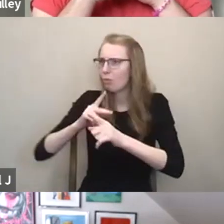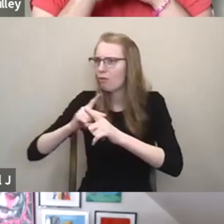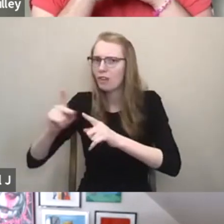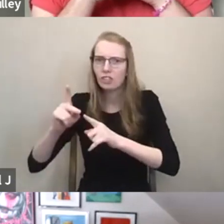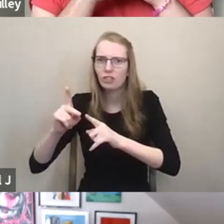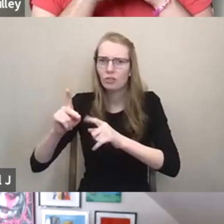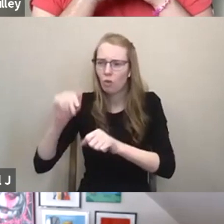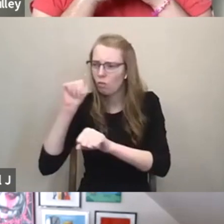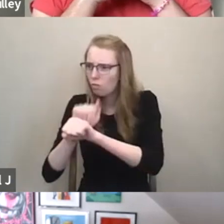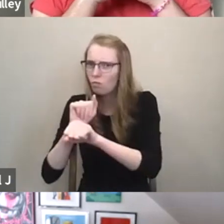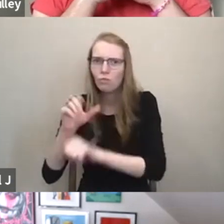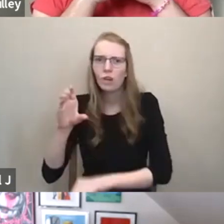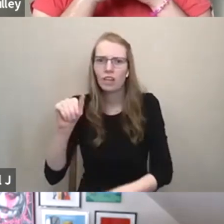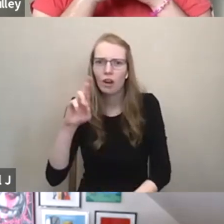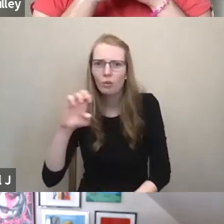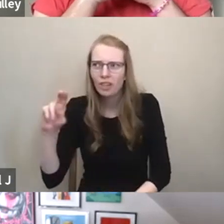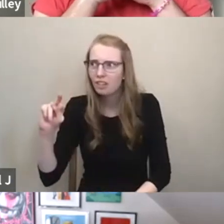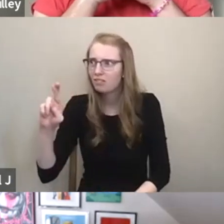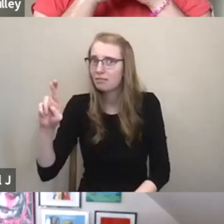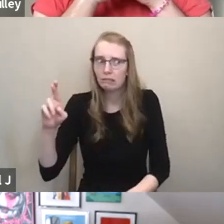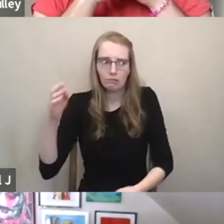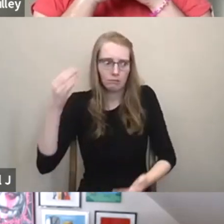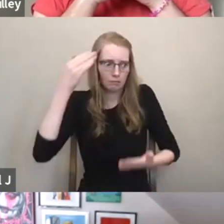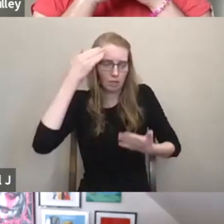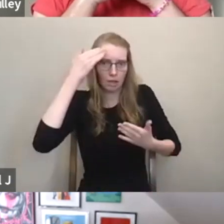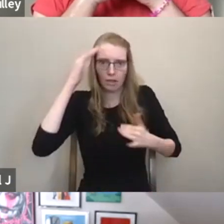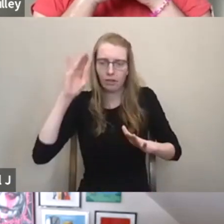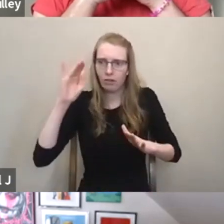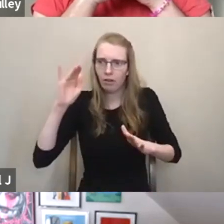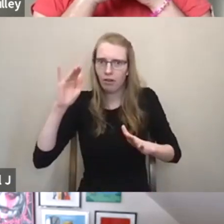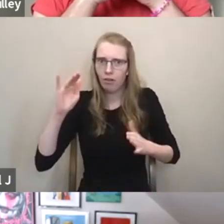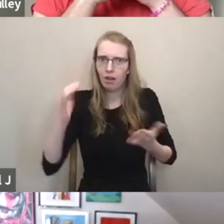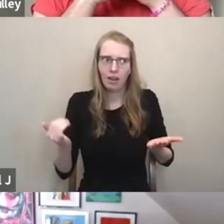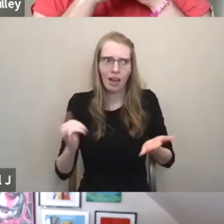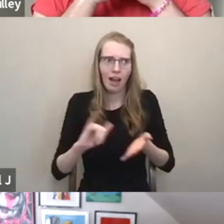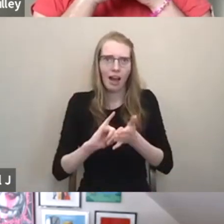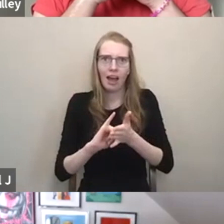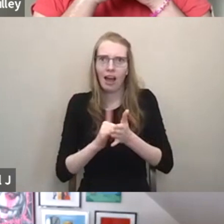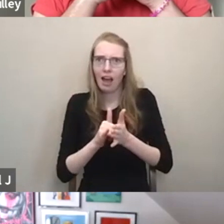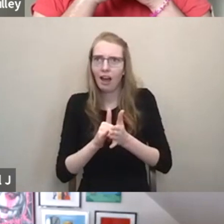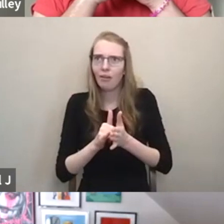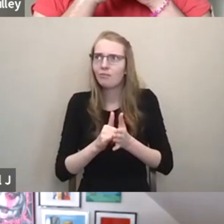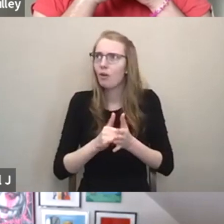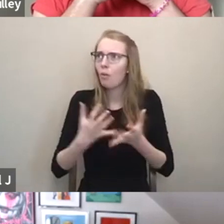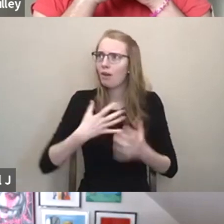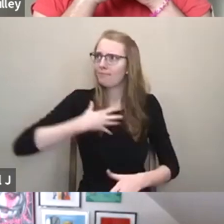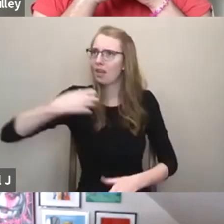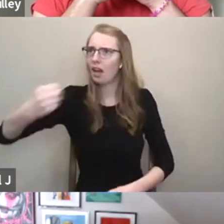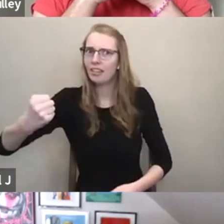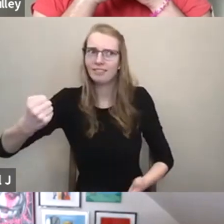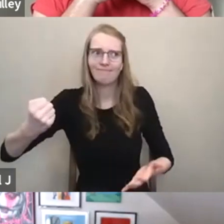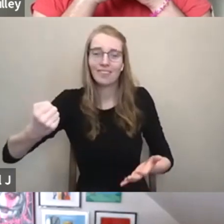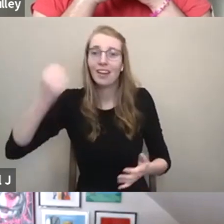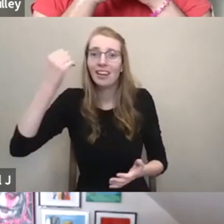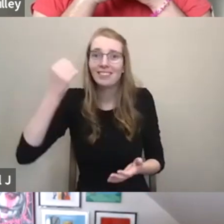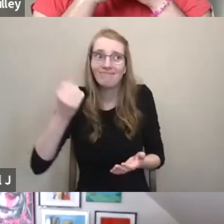to actually get anybody to hire you, because understanding the business side of the industry is very different